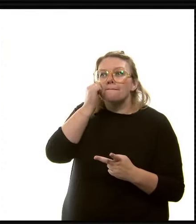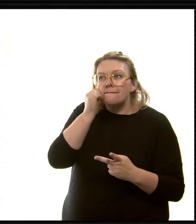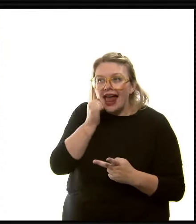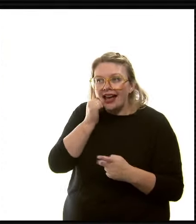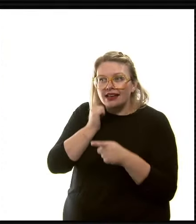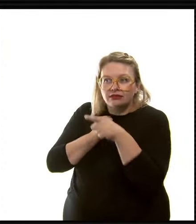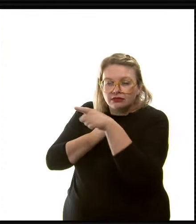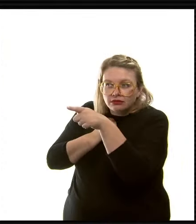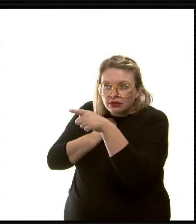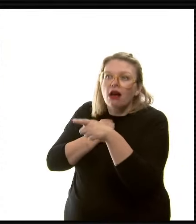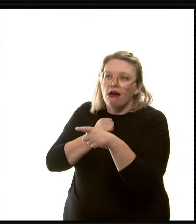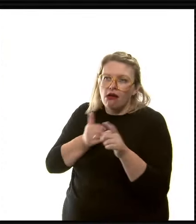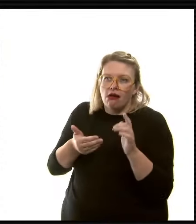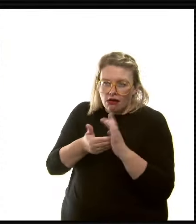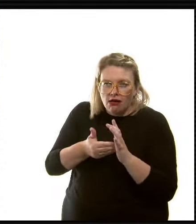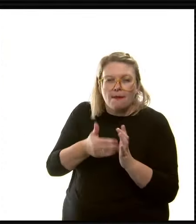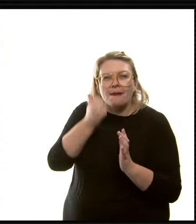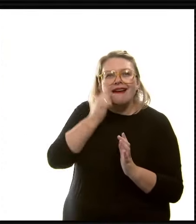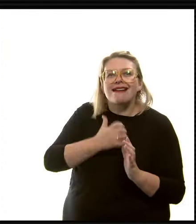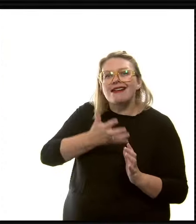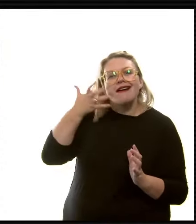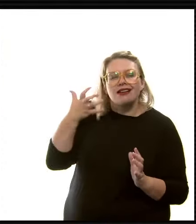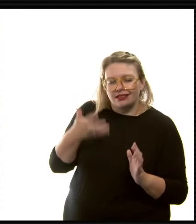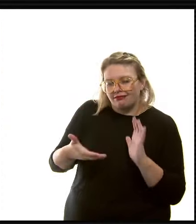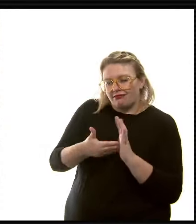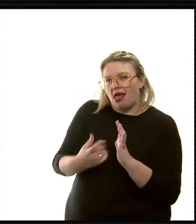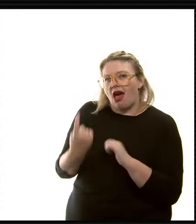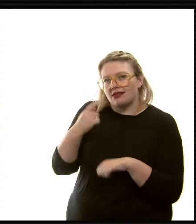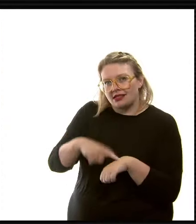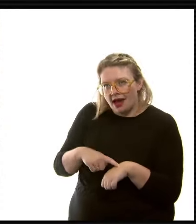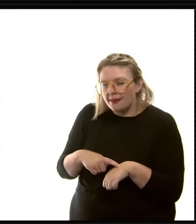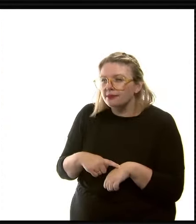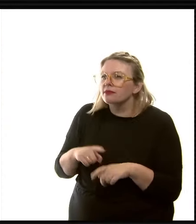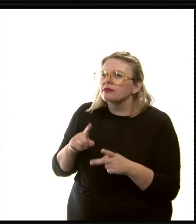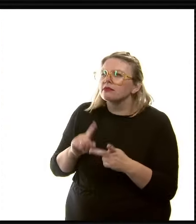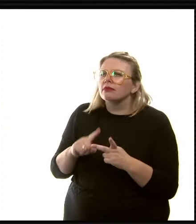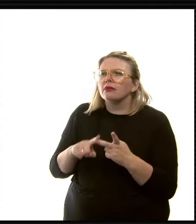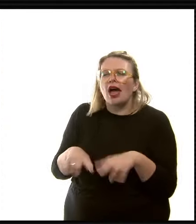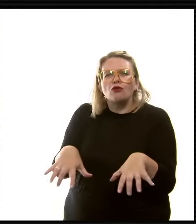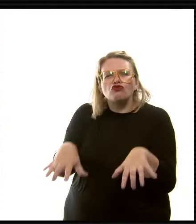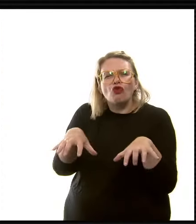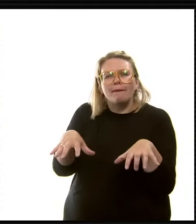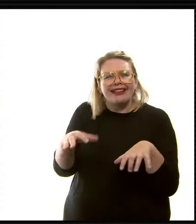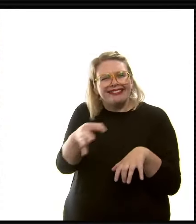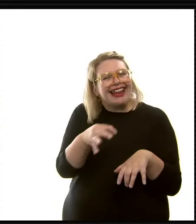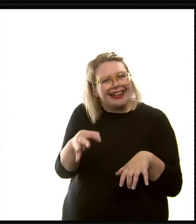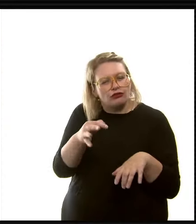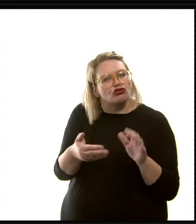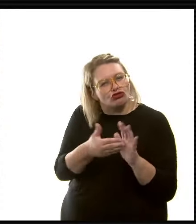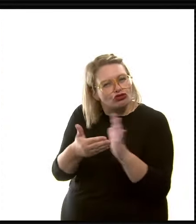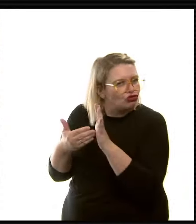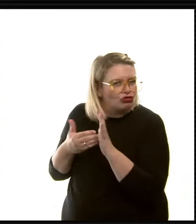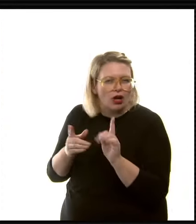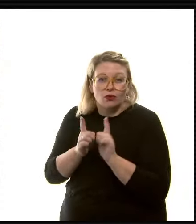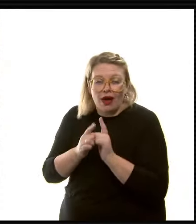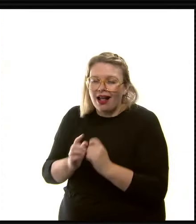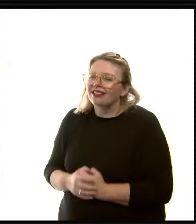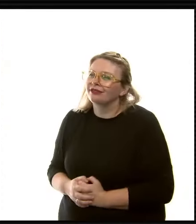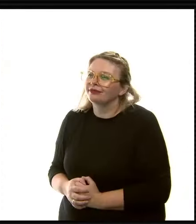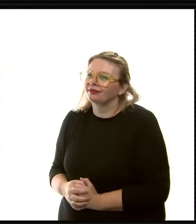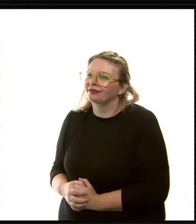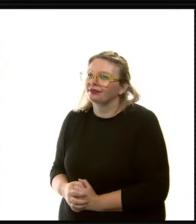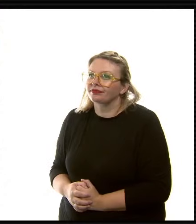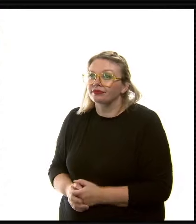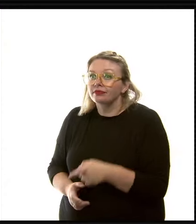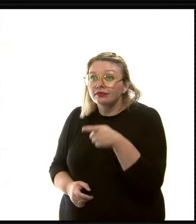first time. And of course, new decoration for the zombie villagers are their taiga villagers as well. And turning now to this amazing